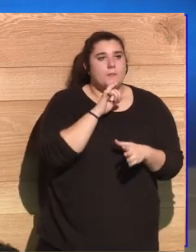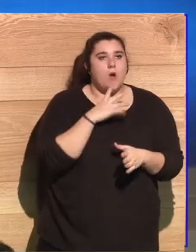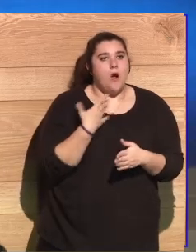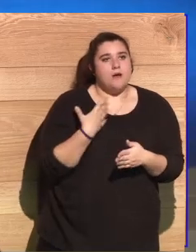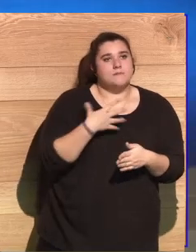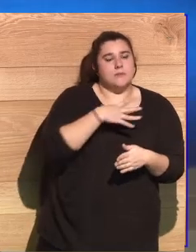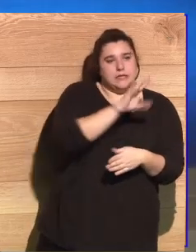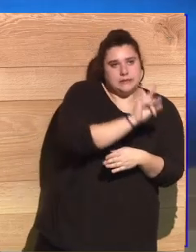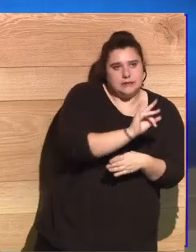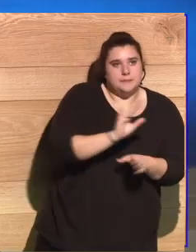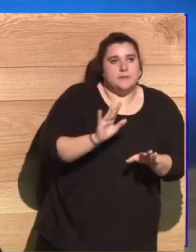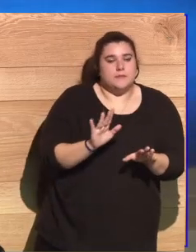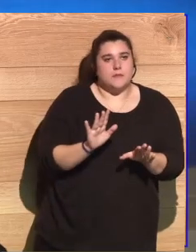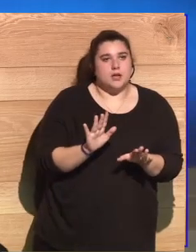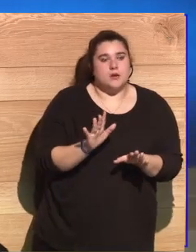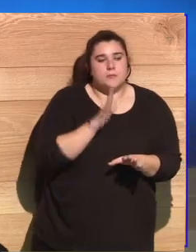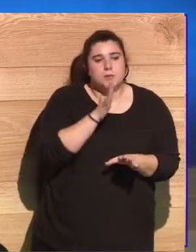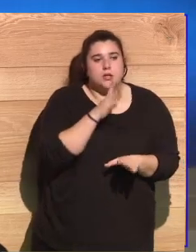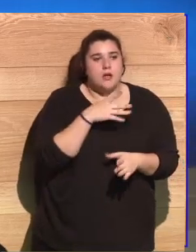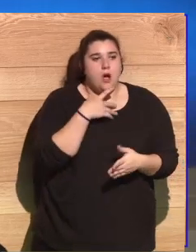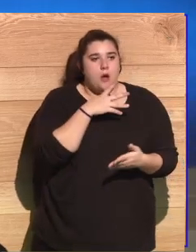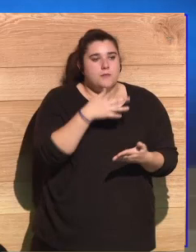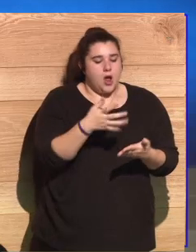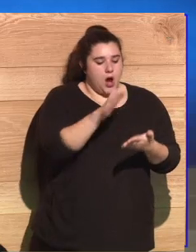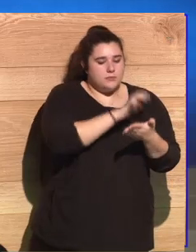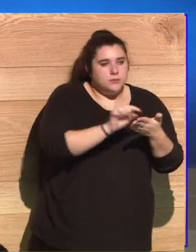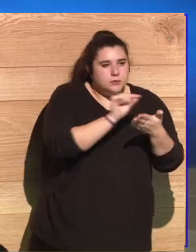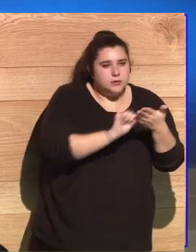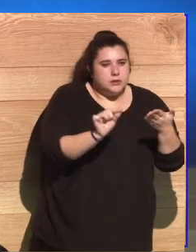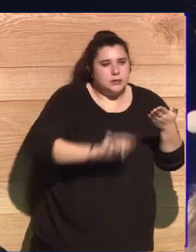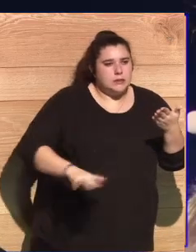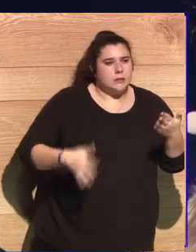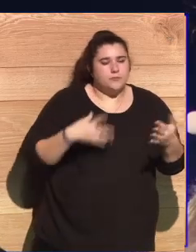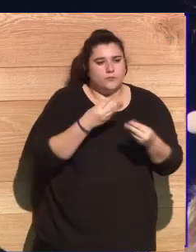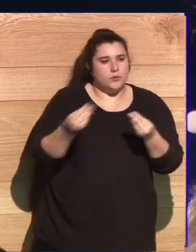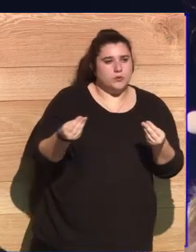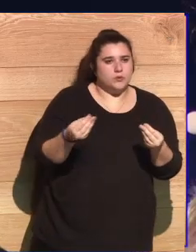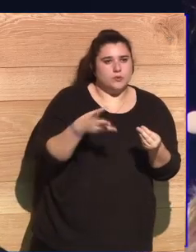reason it really took me that long to write the book was, well, there's several reasons, but